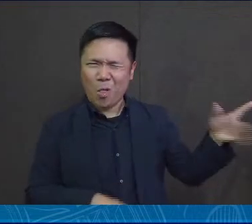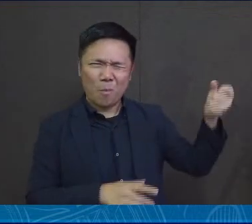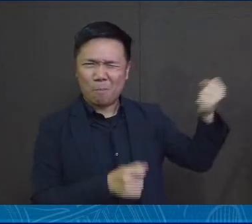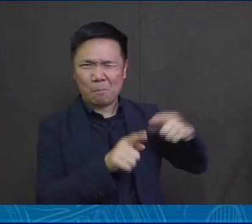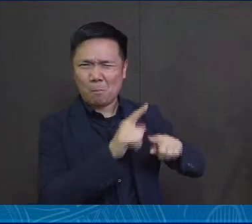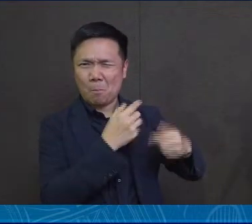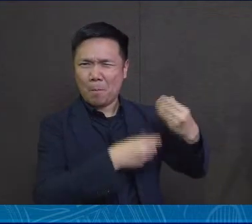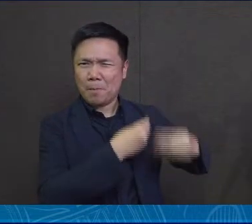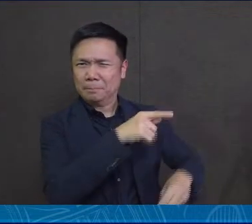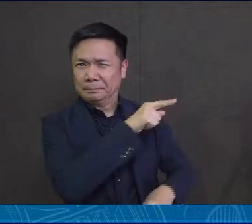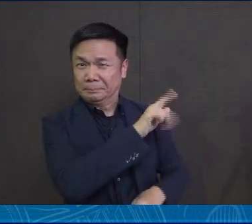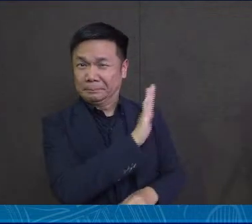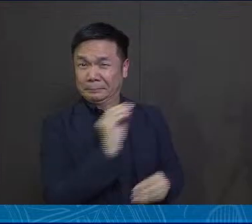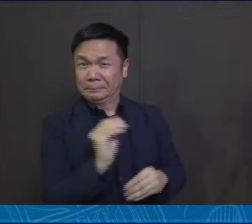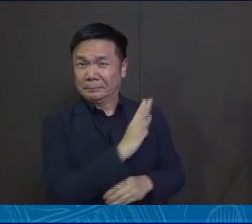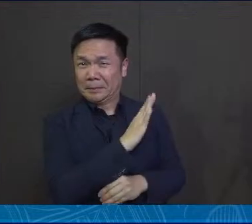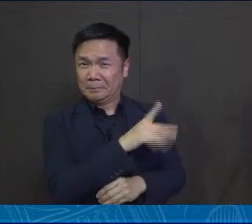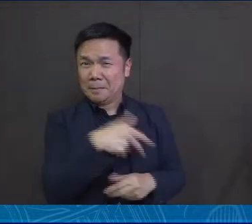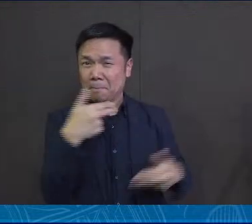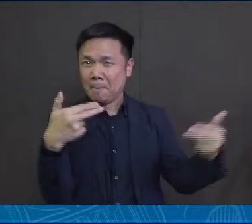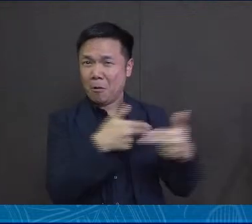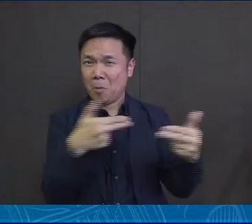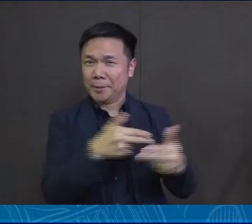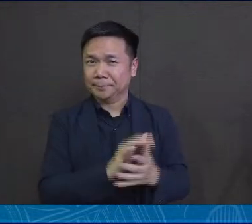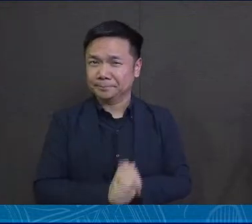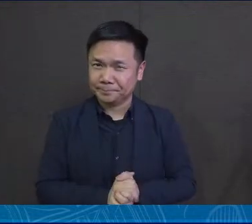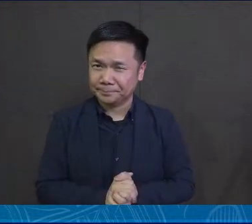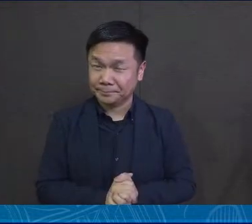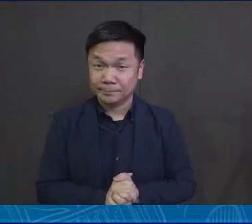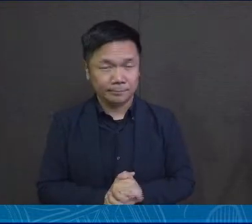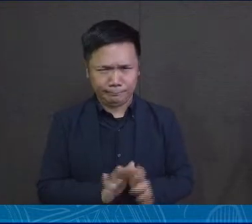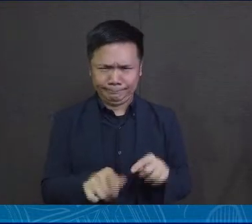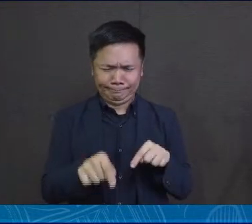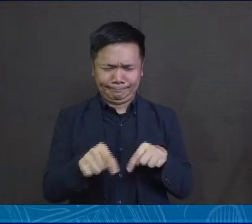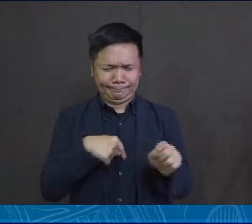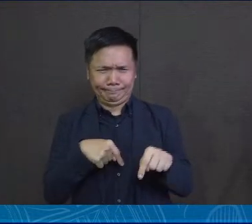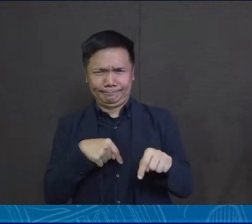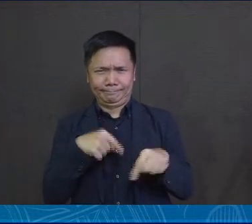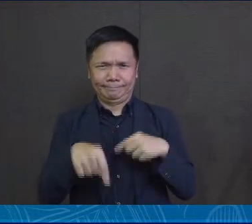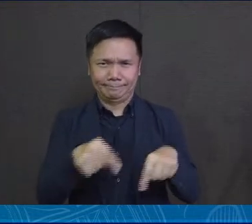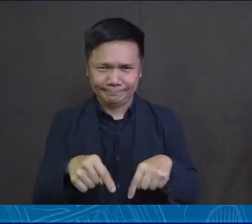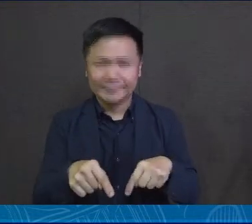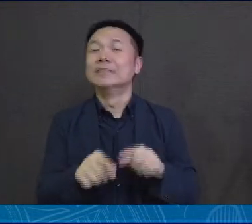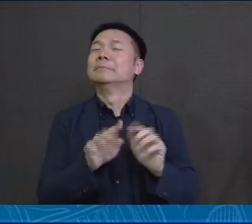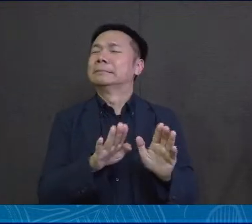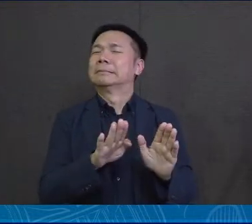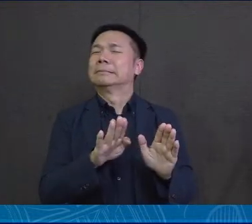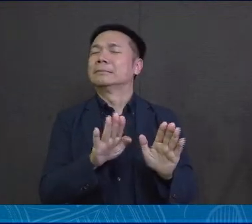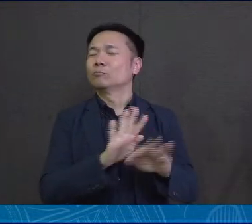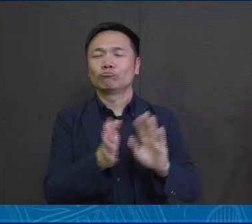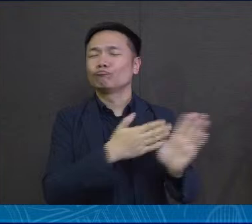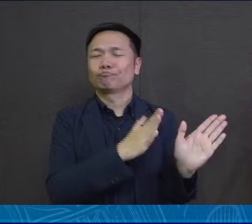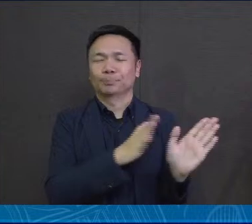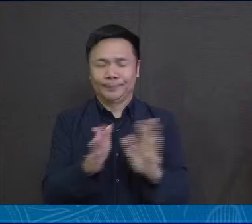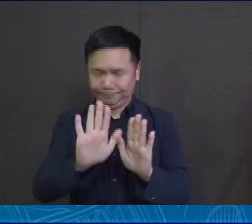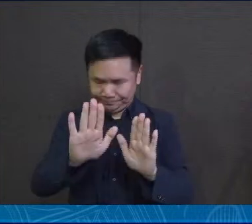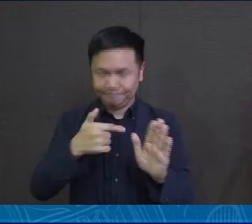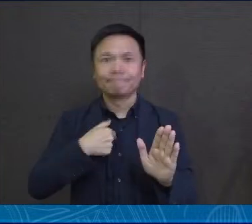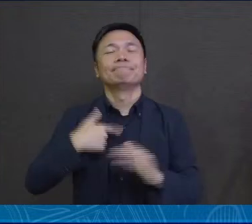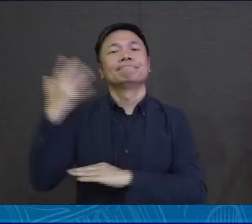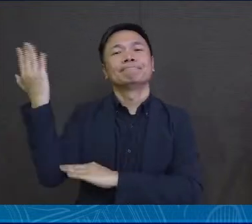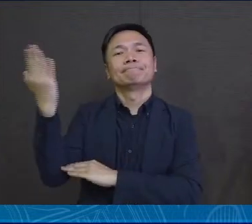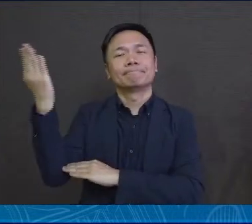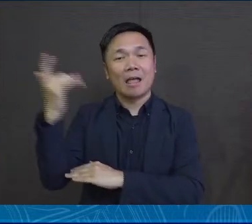going the wrong, it's going the, whoa. Okay, okay. Now, so each